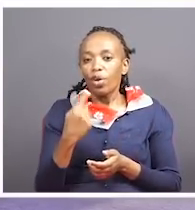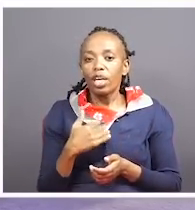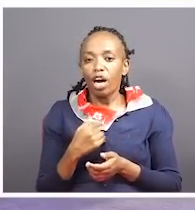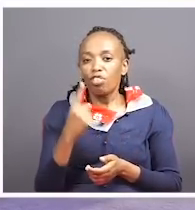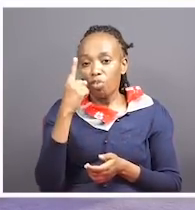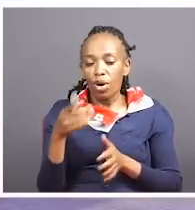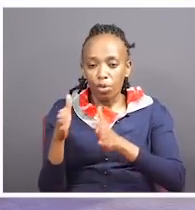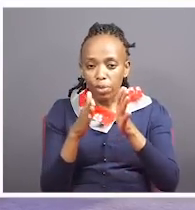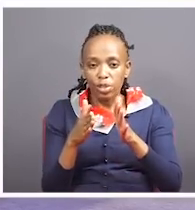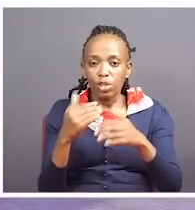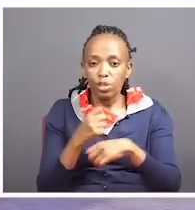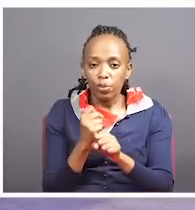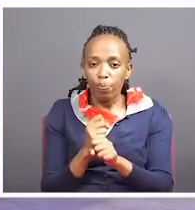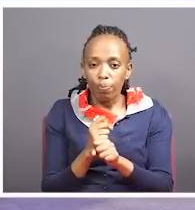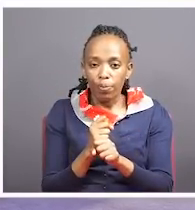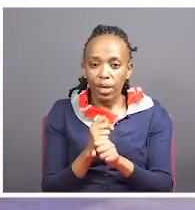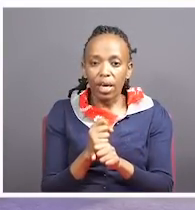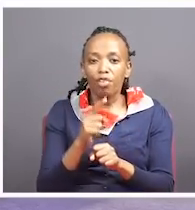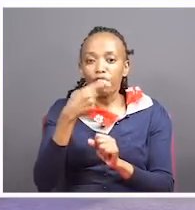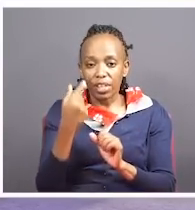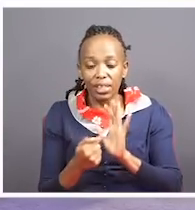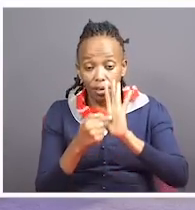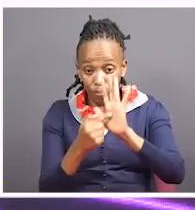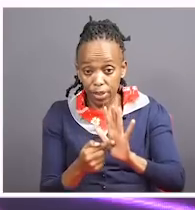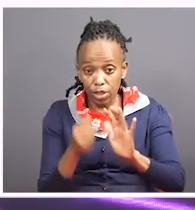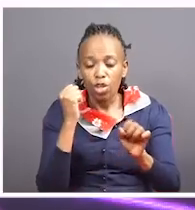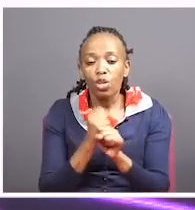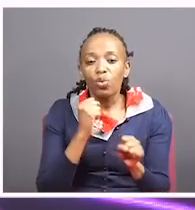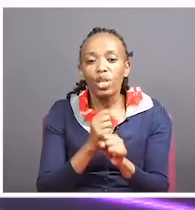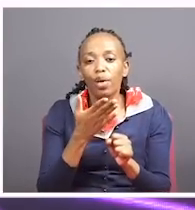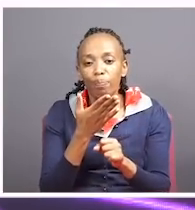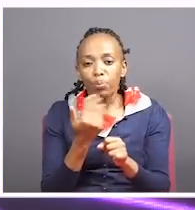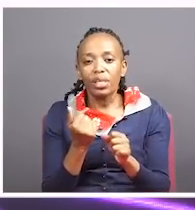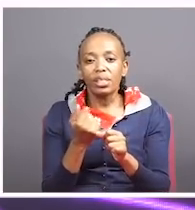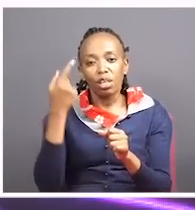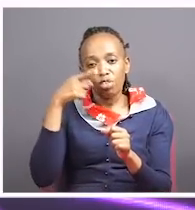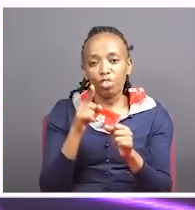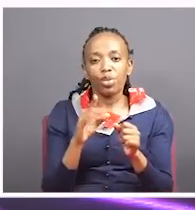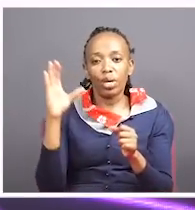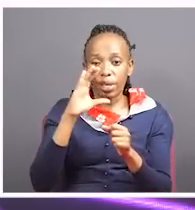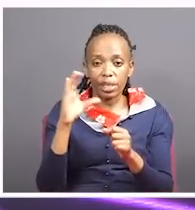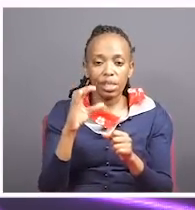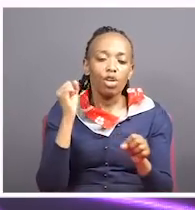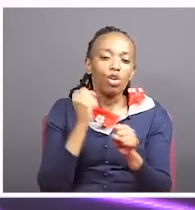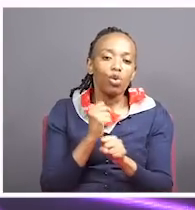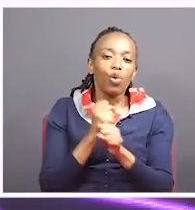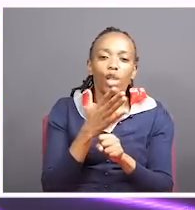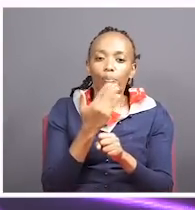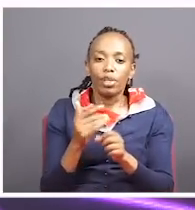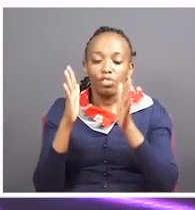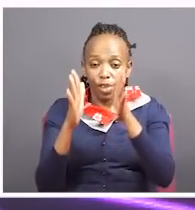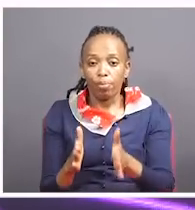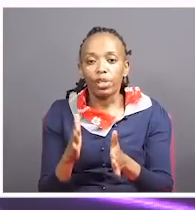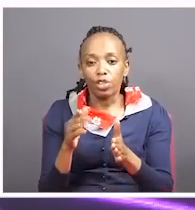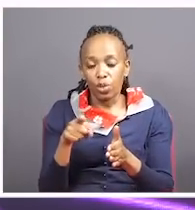only have one opportunity to make a first impression. Do the best for your client. Do the best